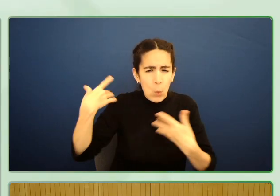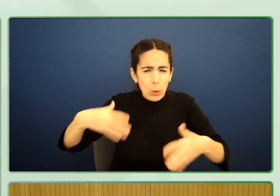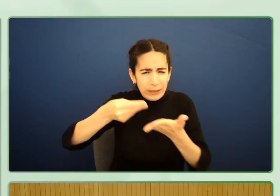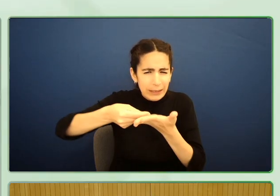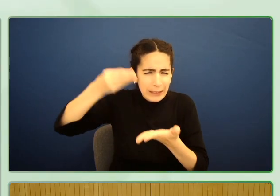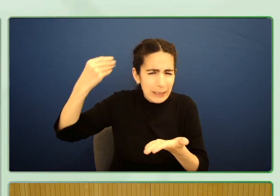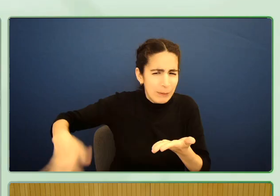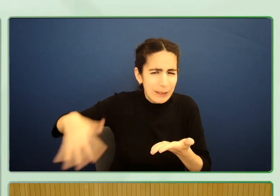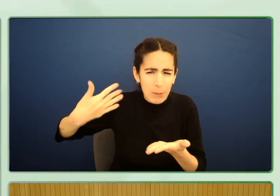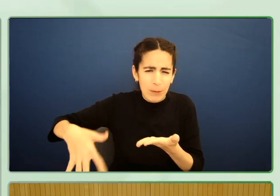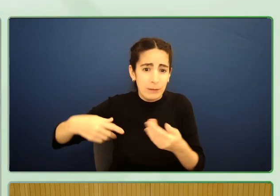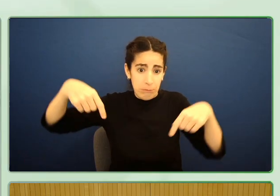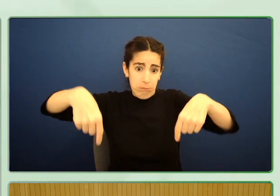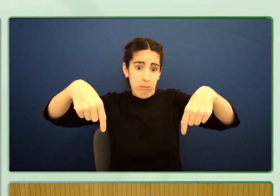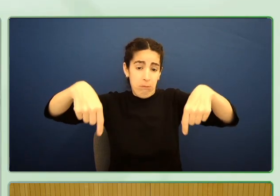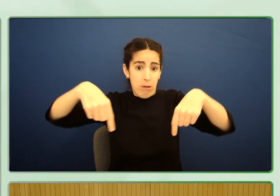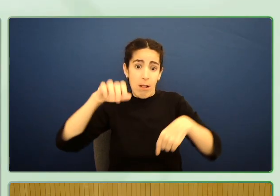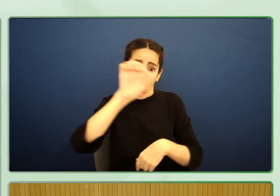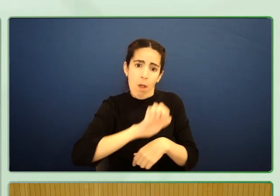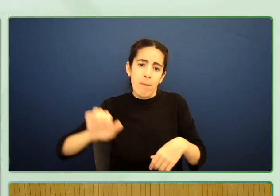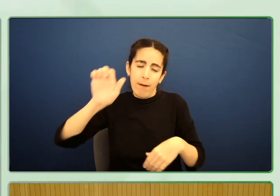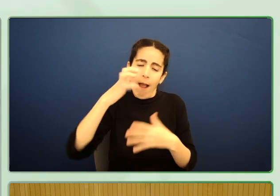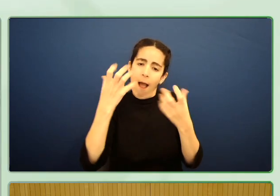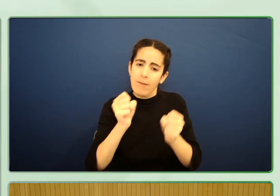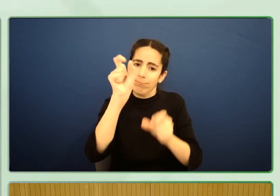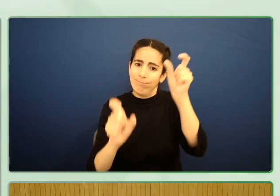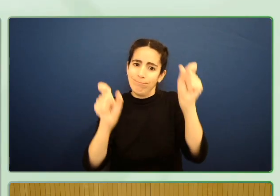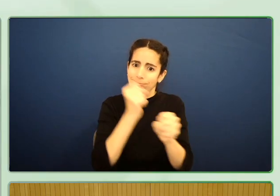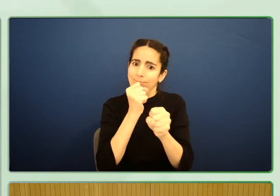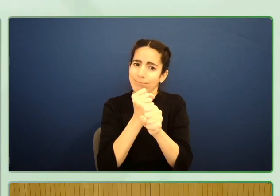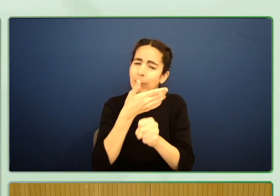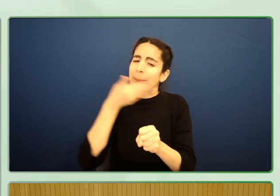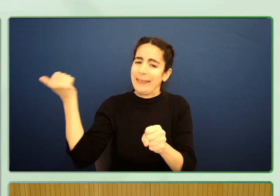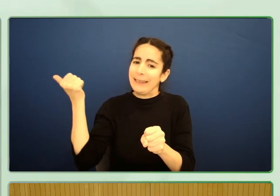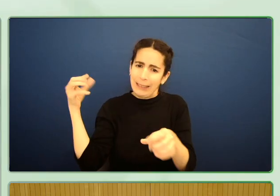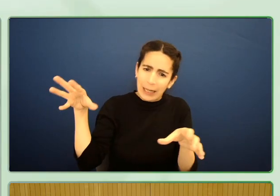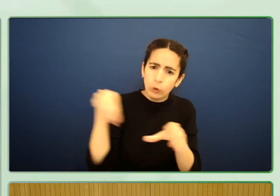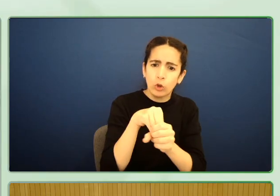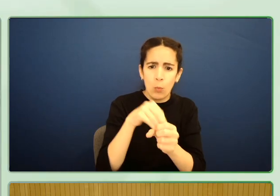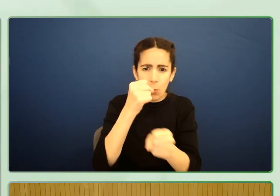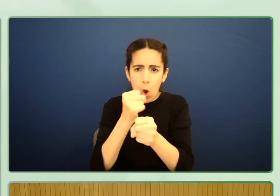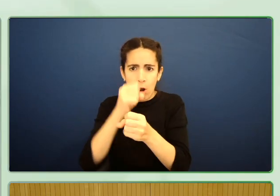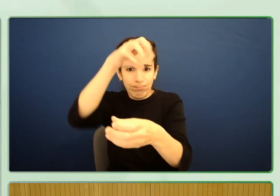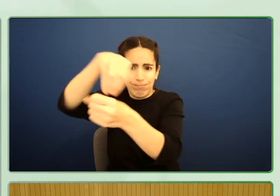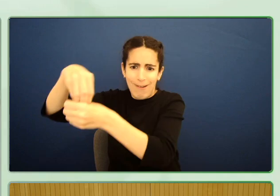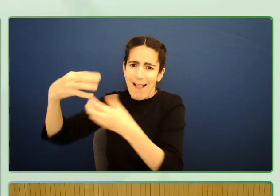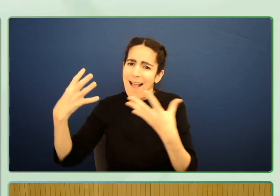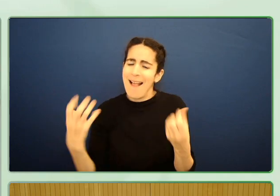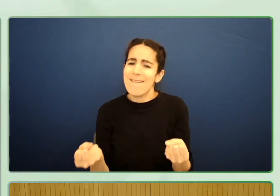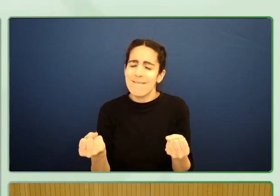prepare the theme about inclusion in work, here 70% of autistic adults are